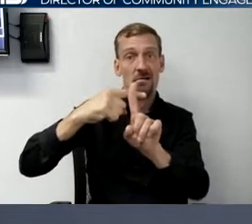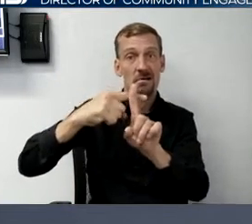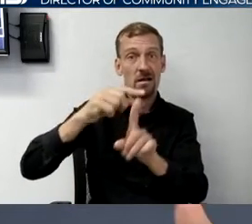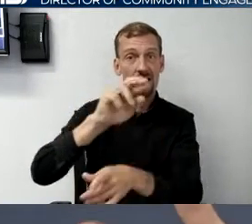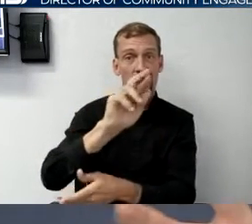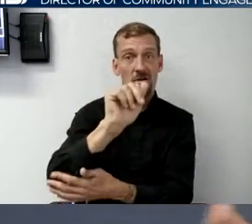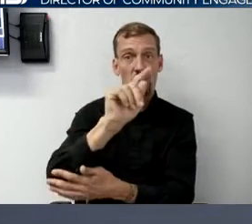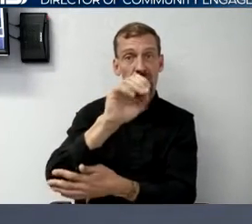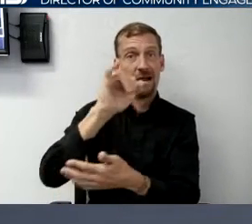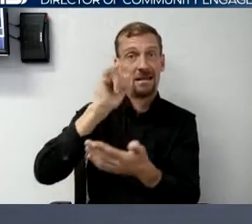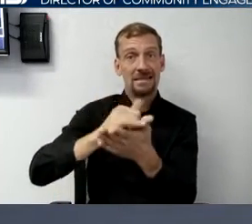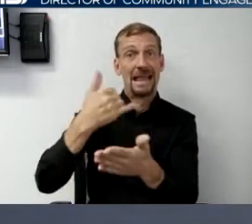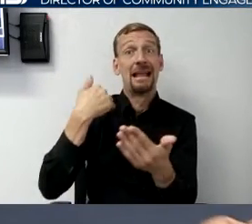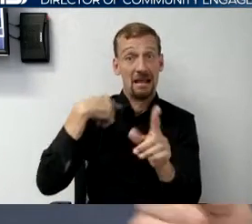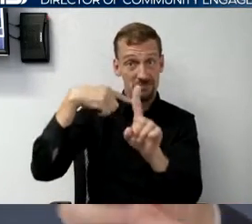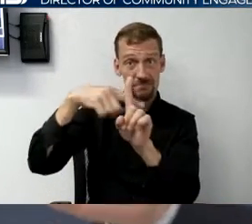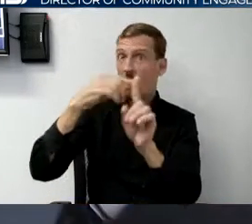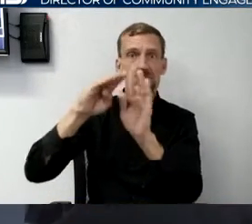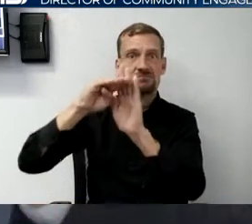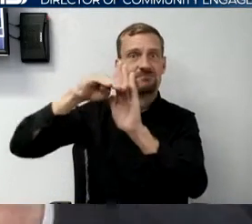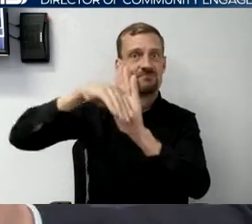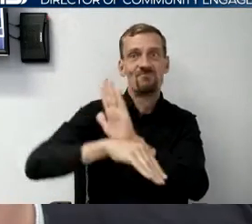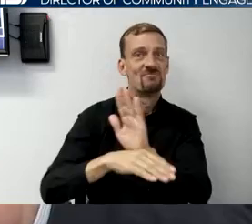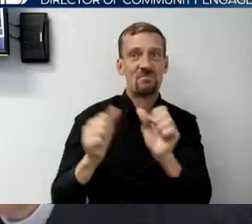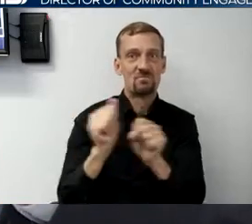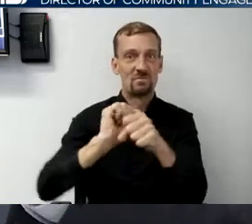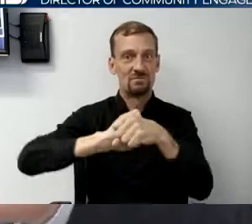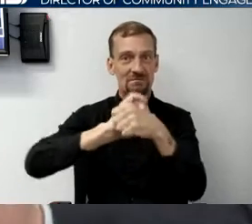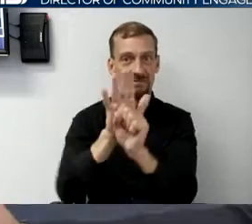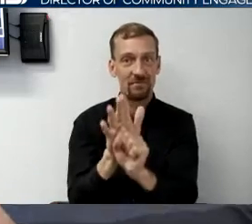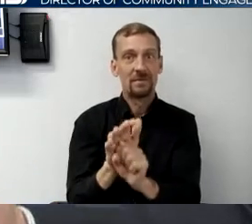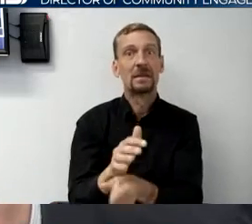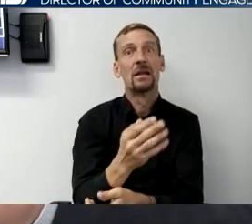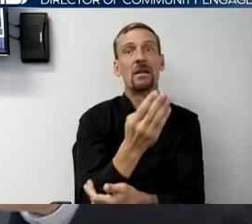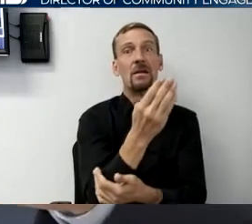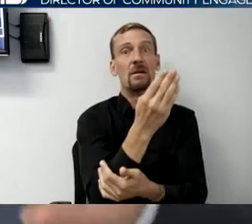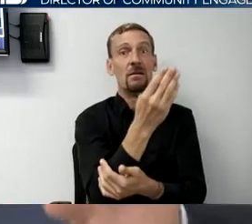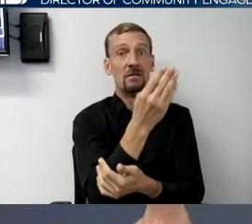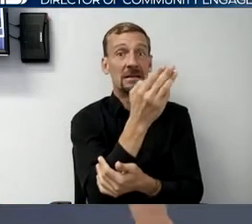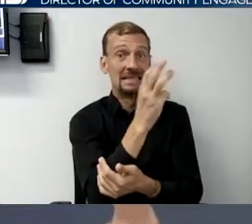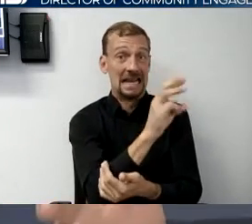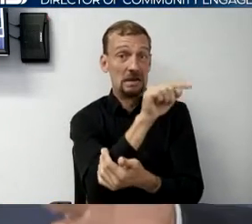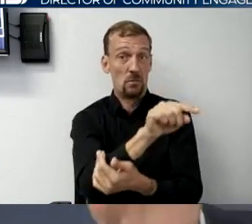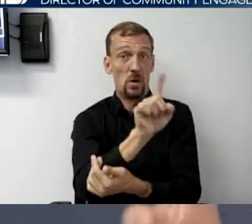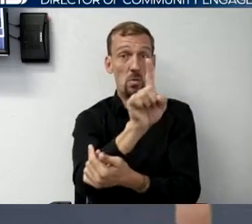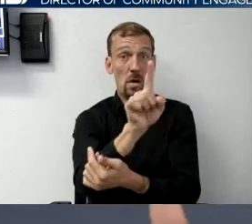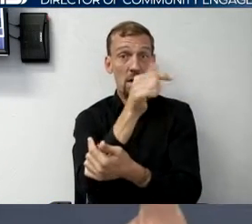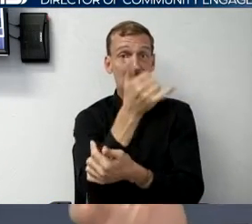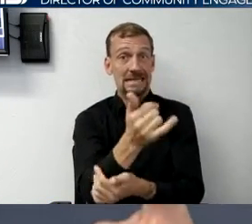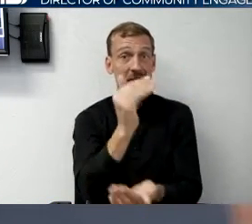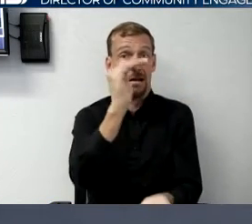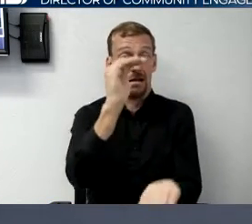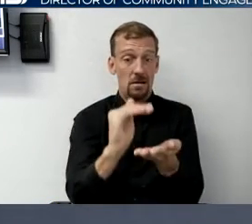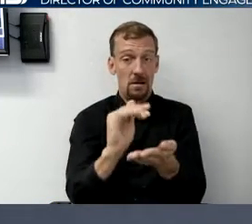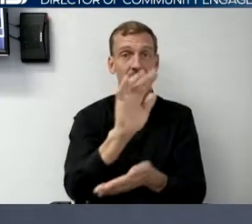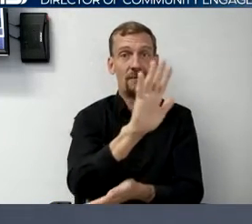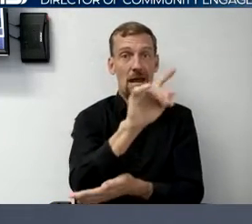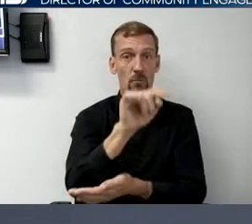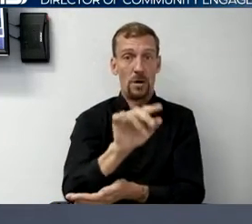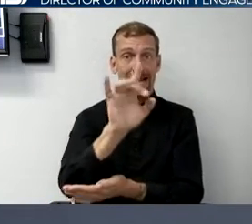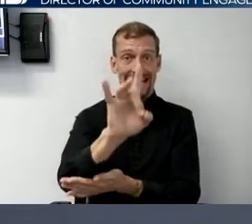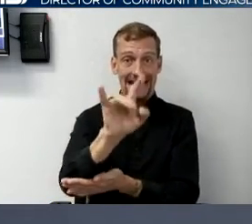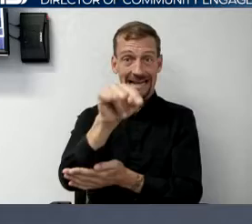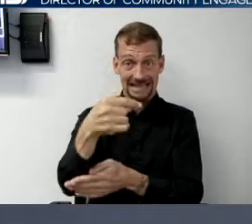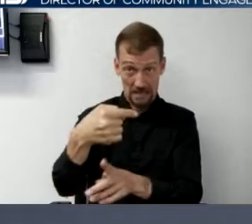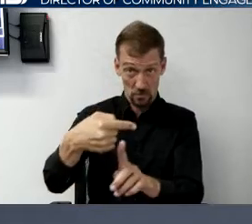rate has been declining, so that the 14-day rate of 6.1 is now dropped down to 5.8.